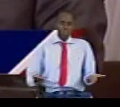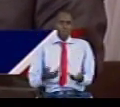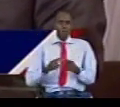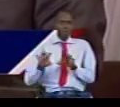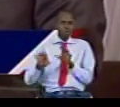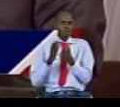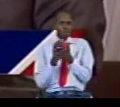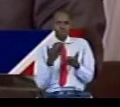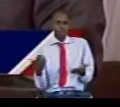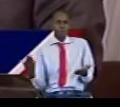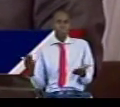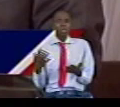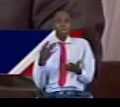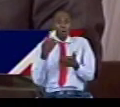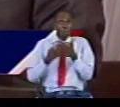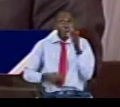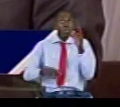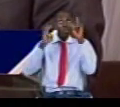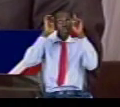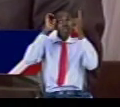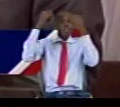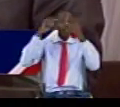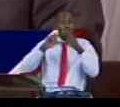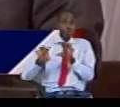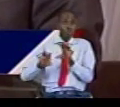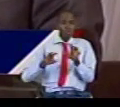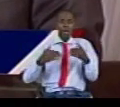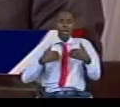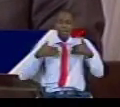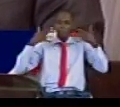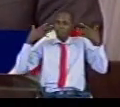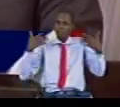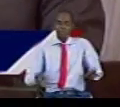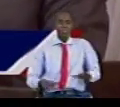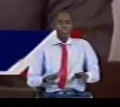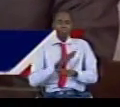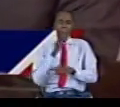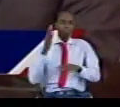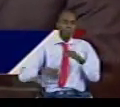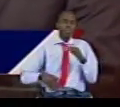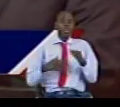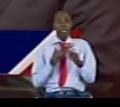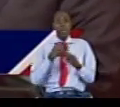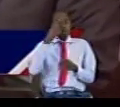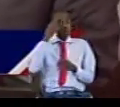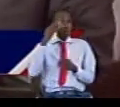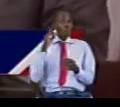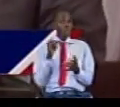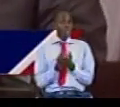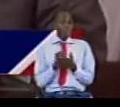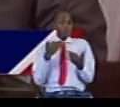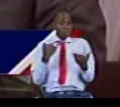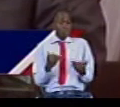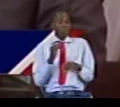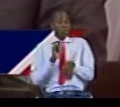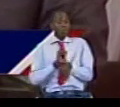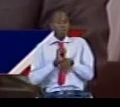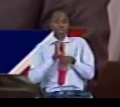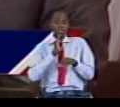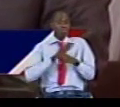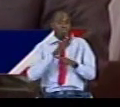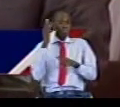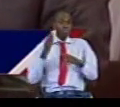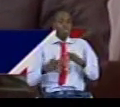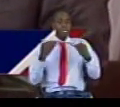he came to do, he had finished and finalized. And because of that, now that that work had been done, he was now